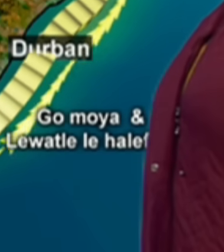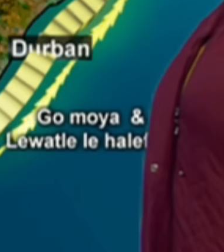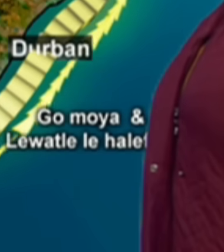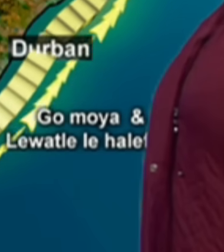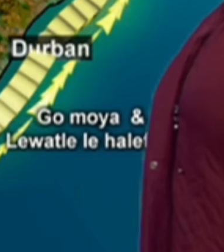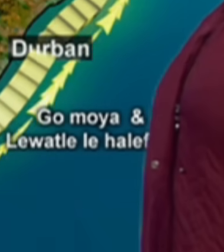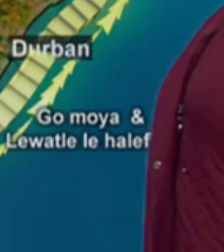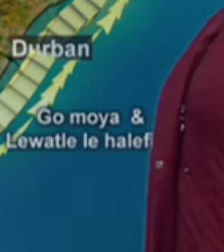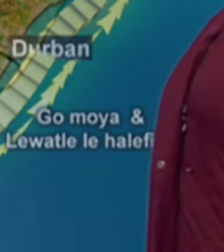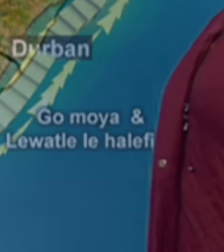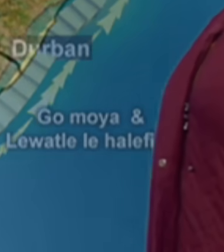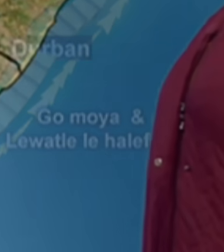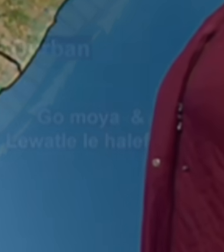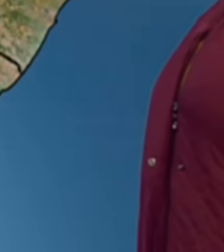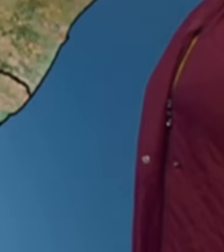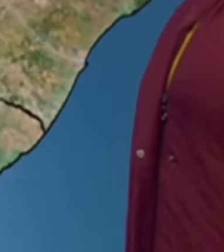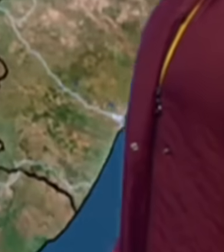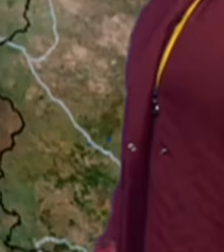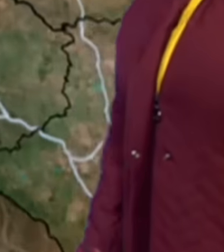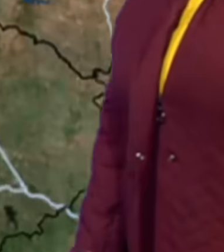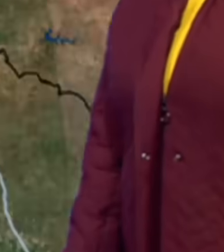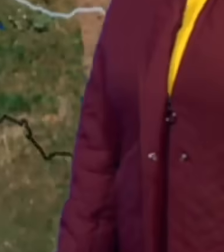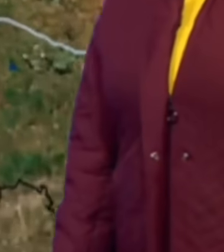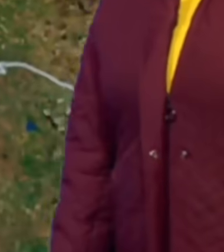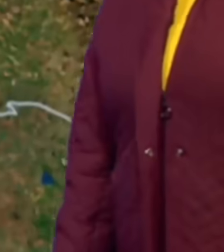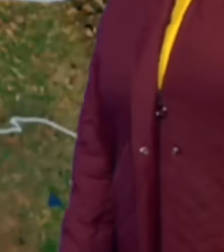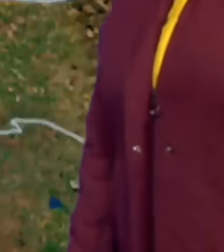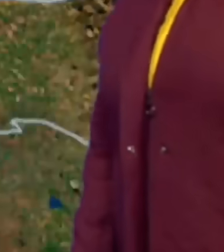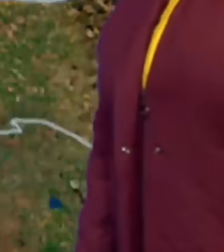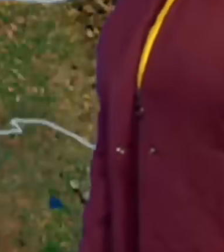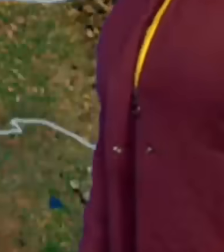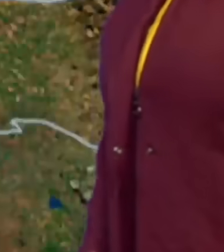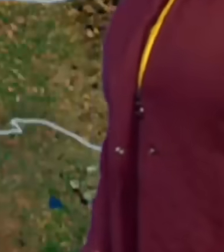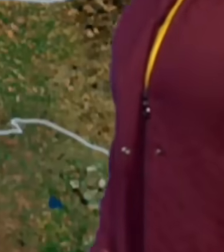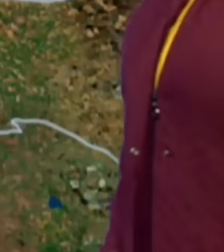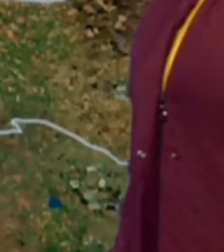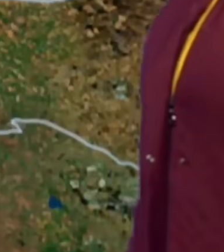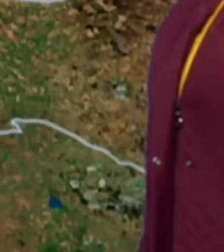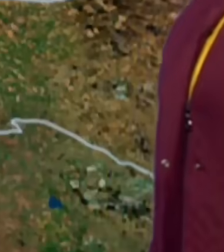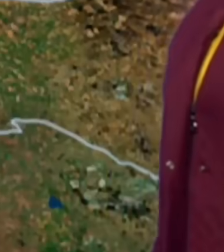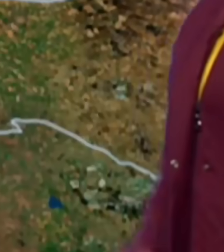KwaZulu Natal ge re lebelela jwalo go sasa re lebelela gona ditemperature tša go sasa re